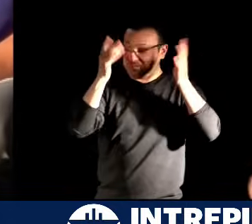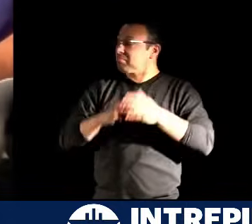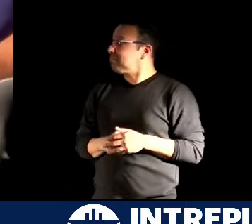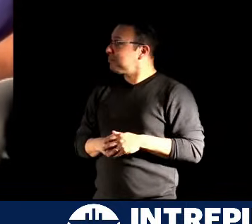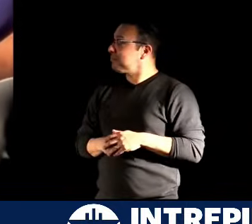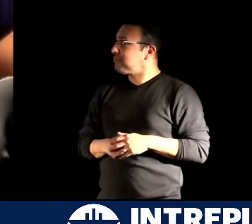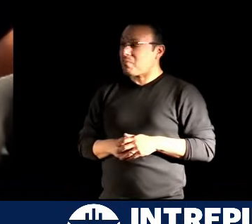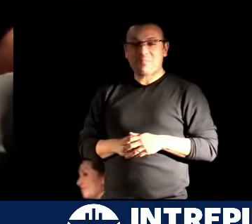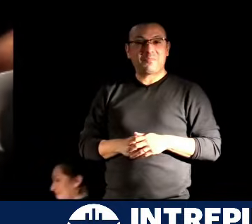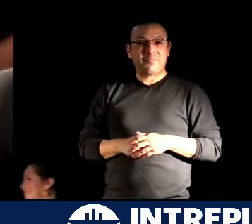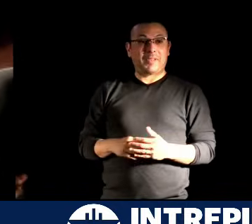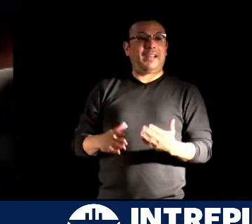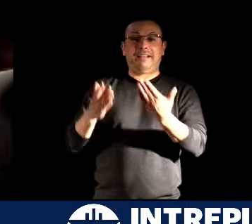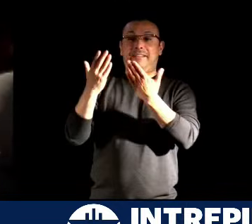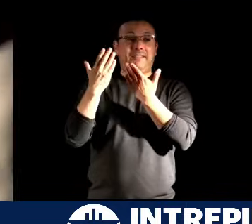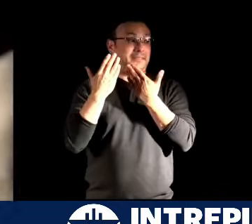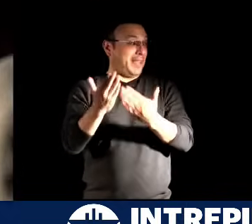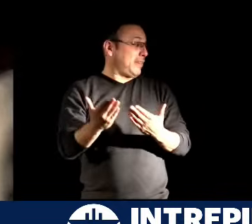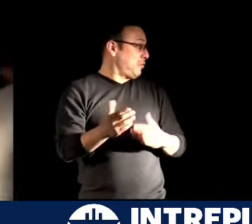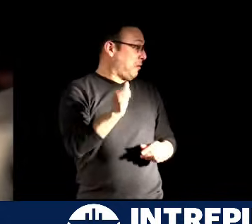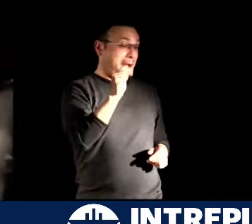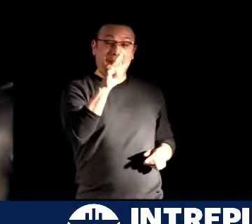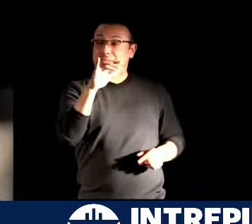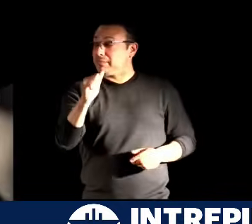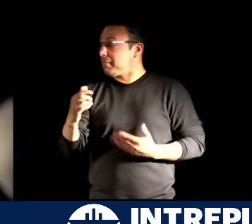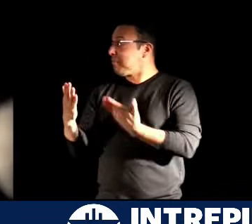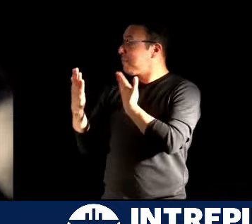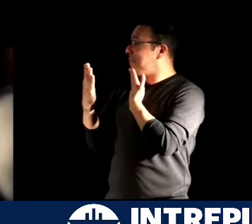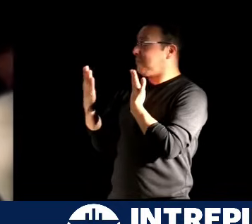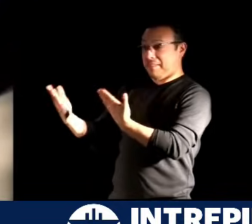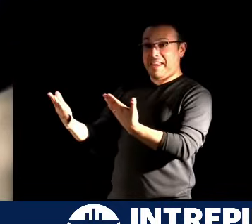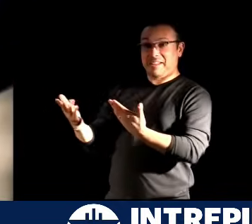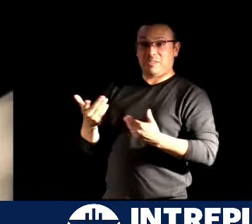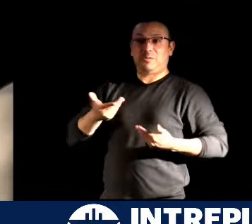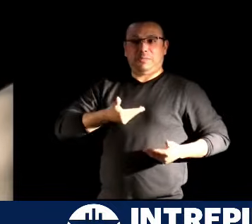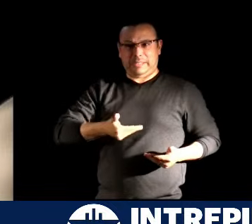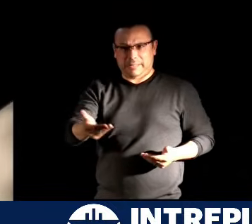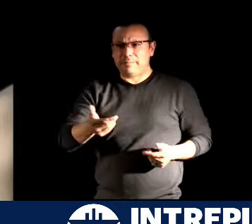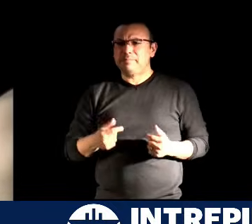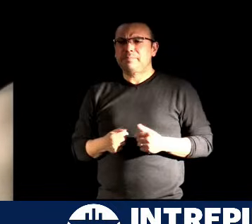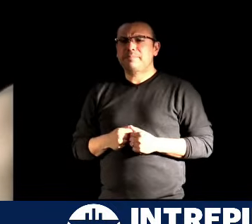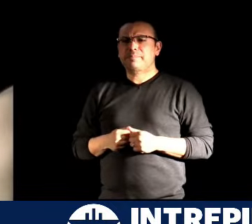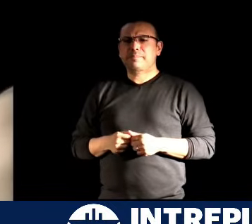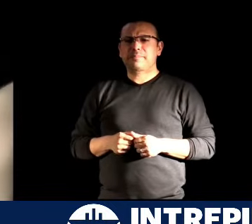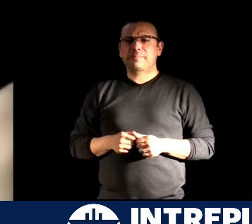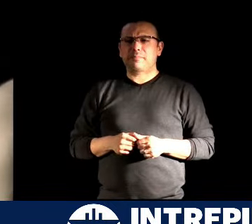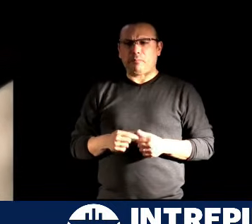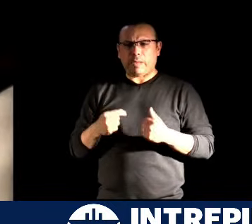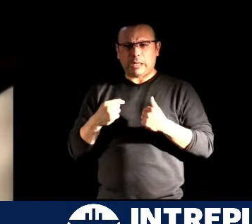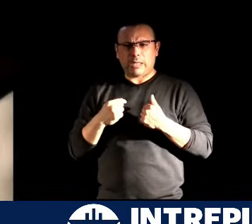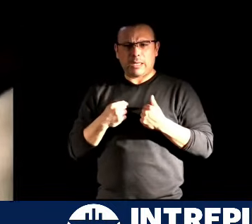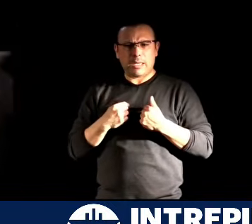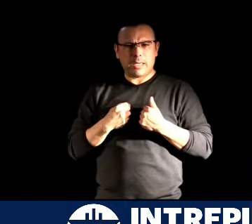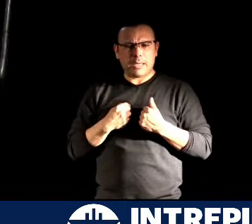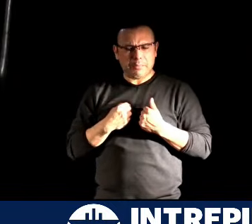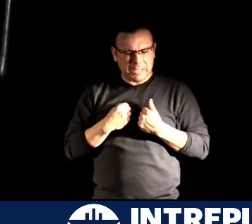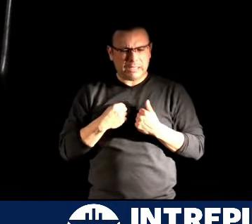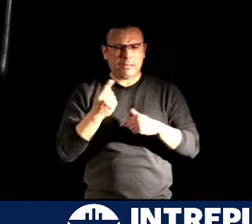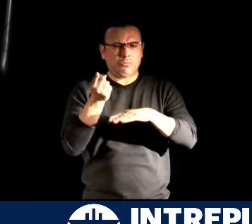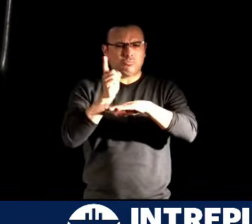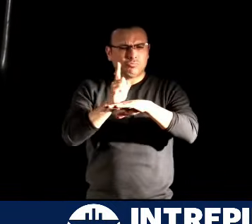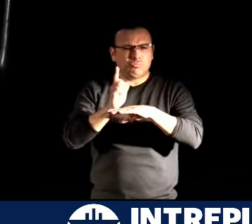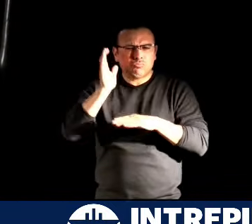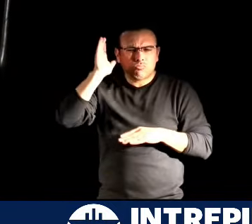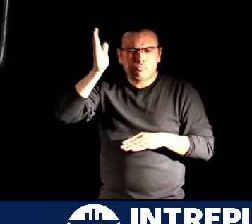Thank you so much, and thank you, Lisa, for the kind introduction. I talked, and I don't know how many talks I gave about Parker